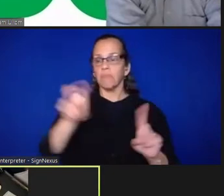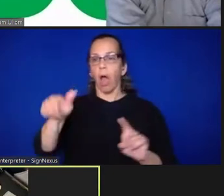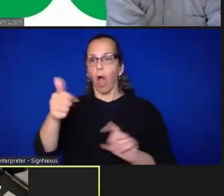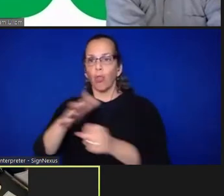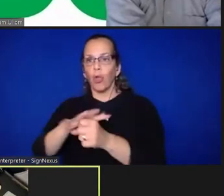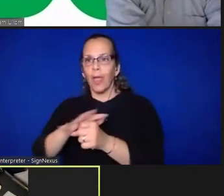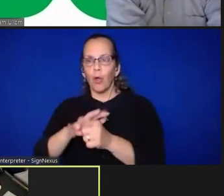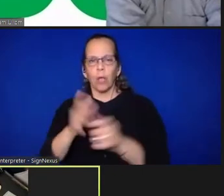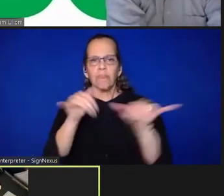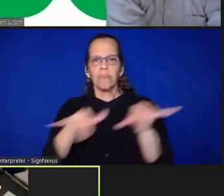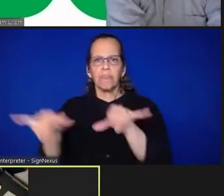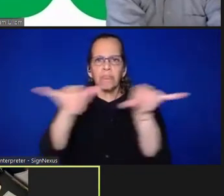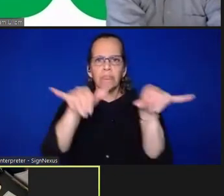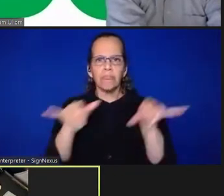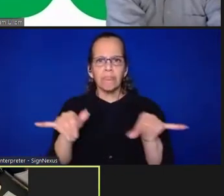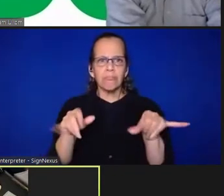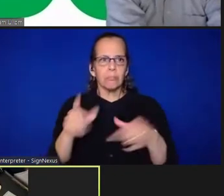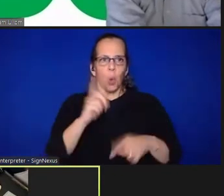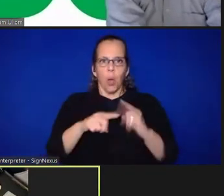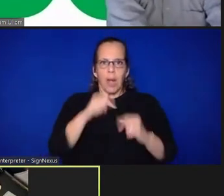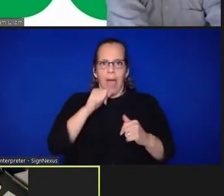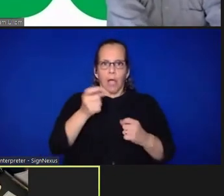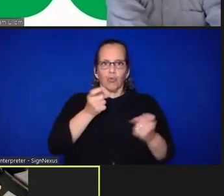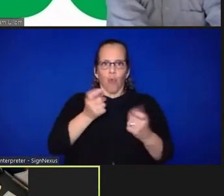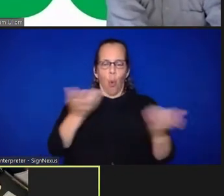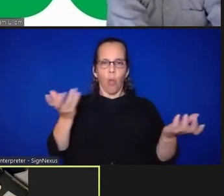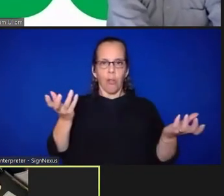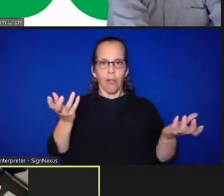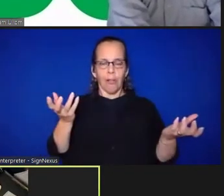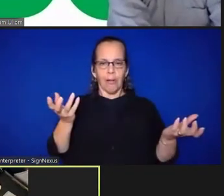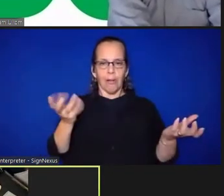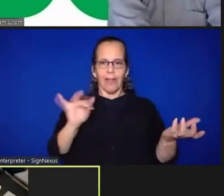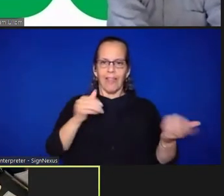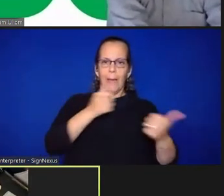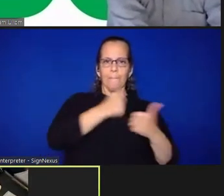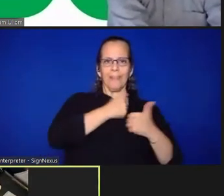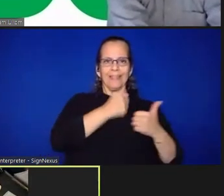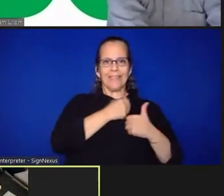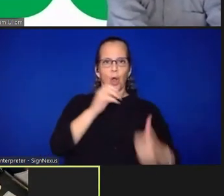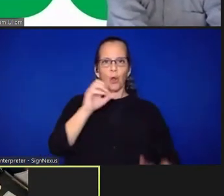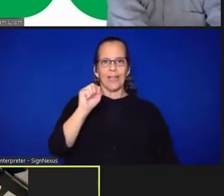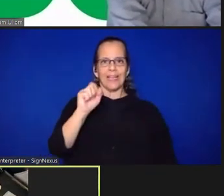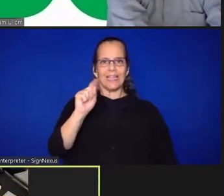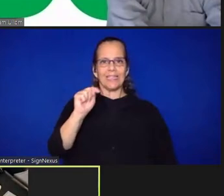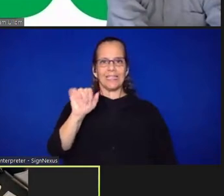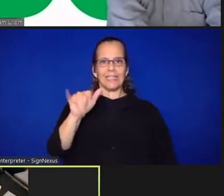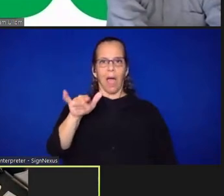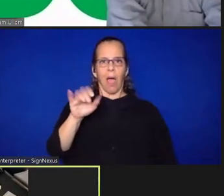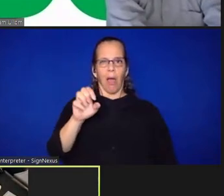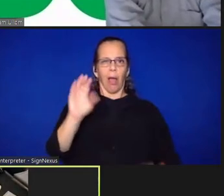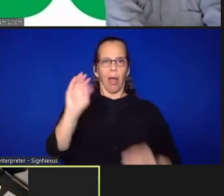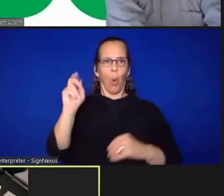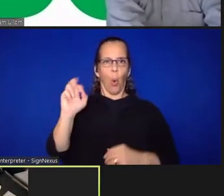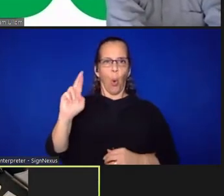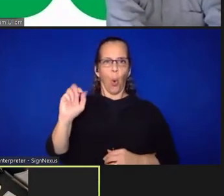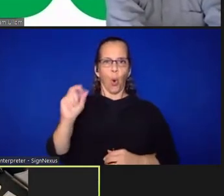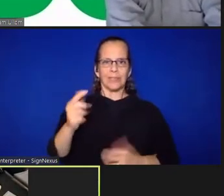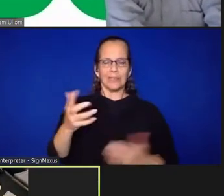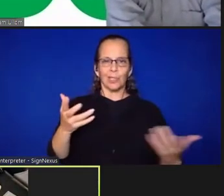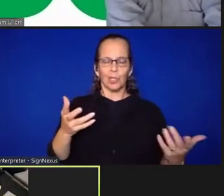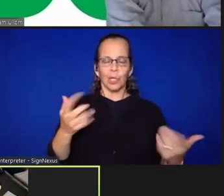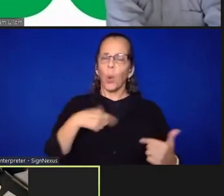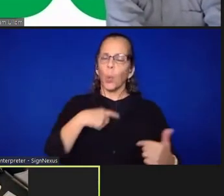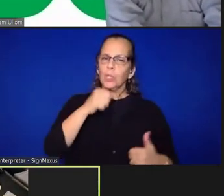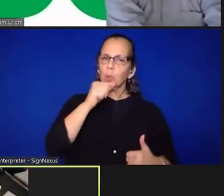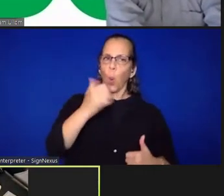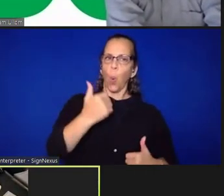control as a uniform military-styled organization and emergency response agencies we don't have the